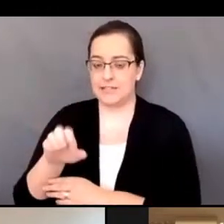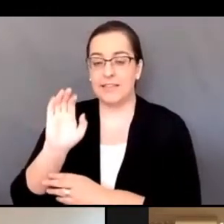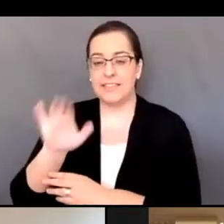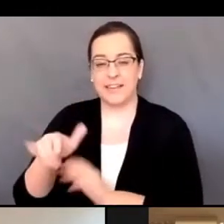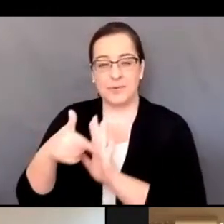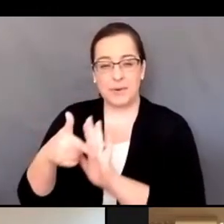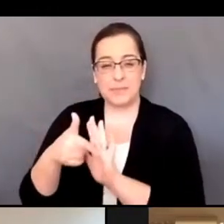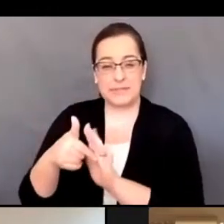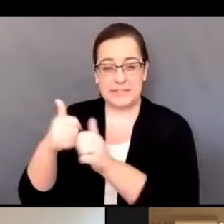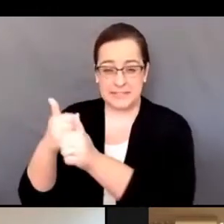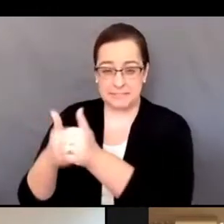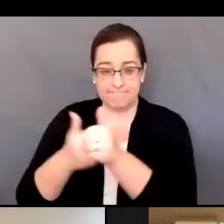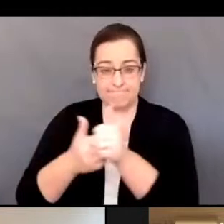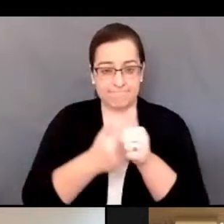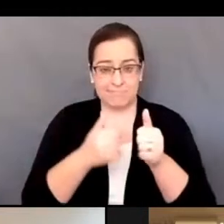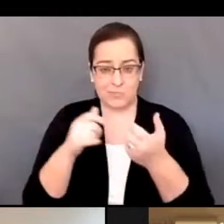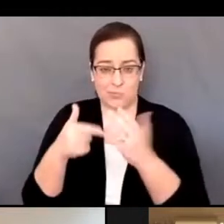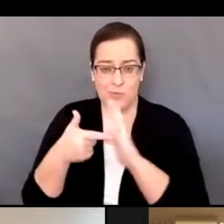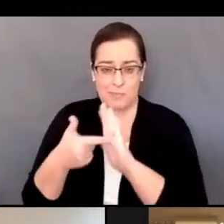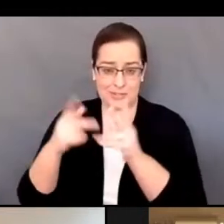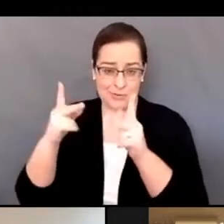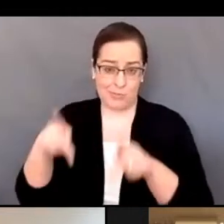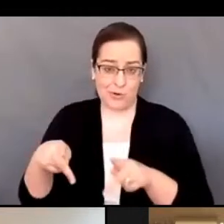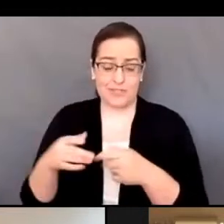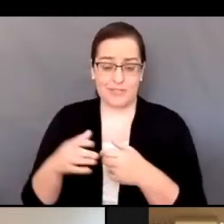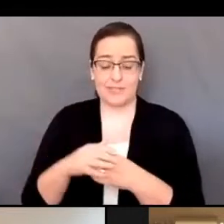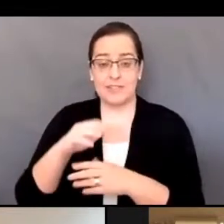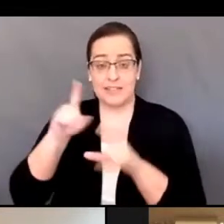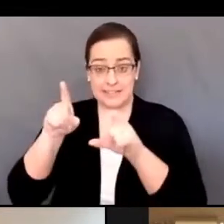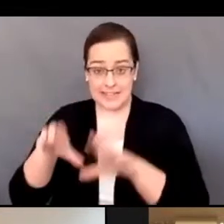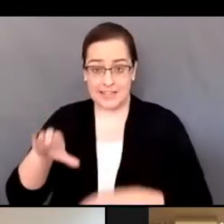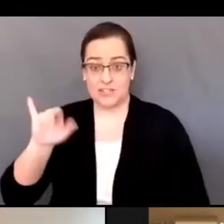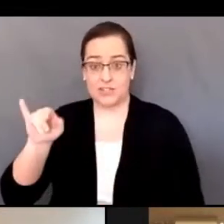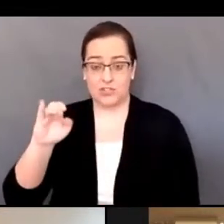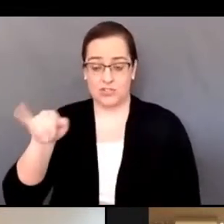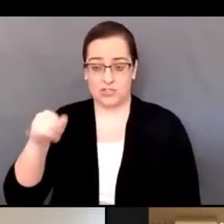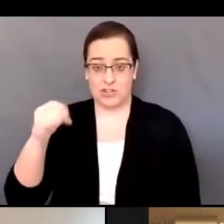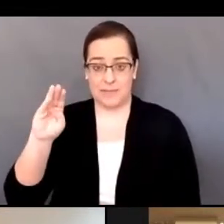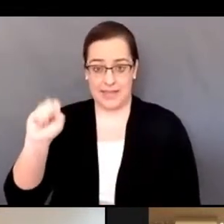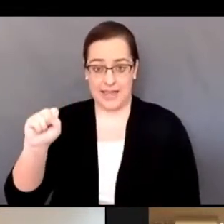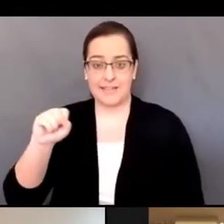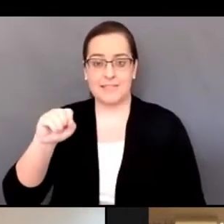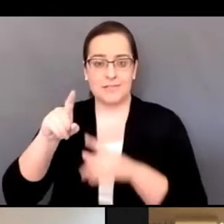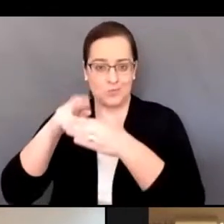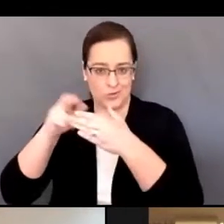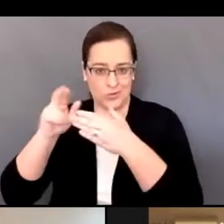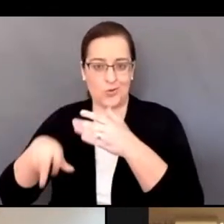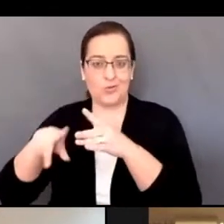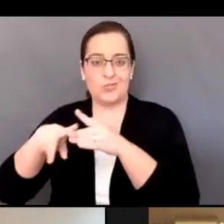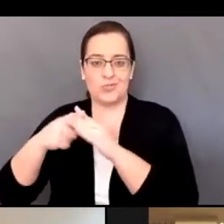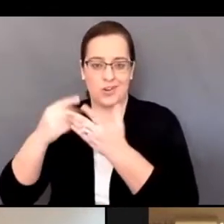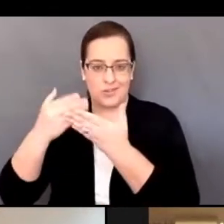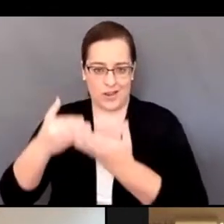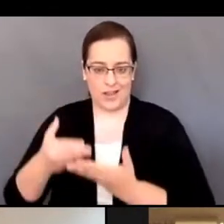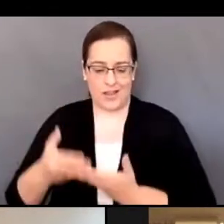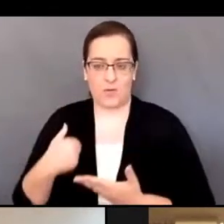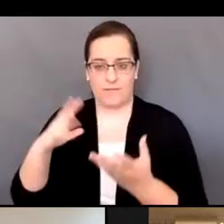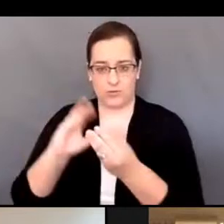represent a unique individual. Testing at JBS is starting, those results are starting to return. We have a total